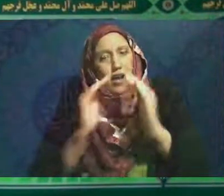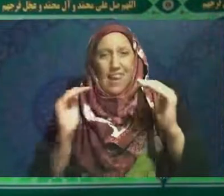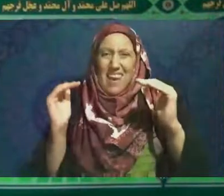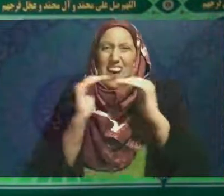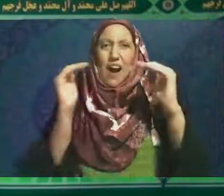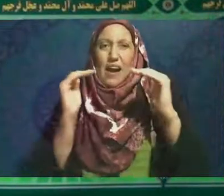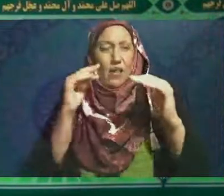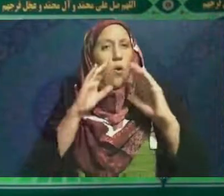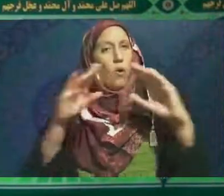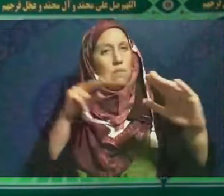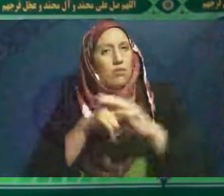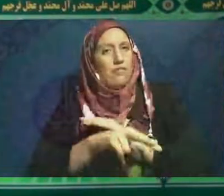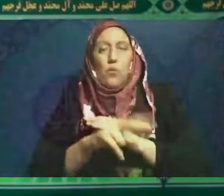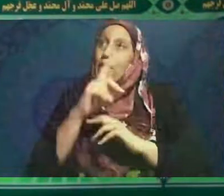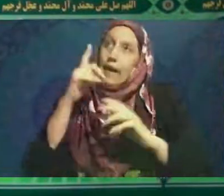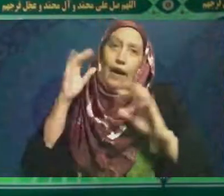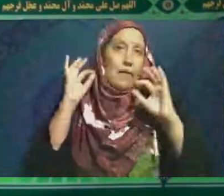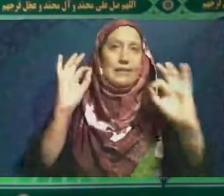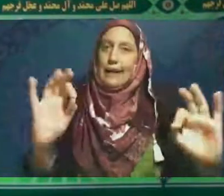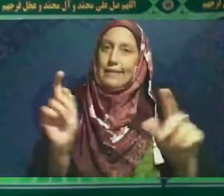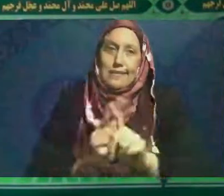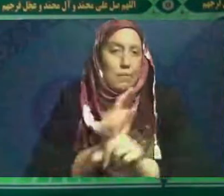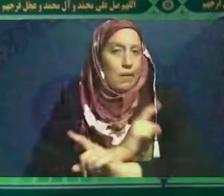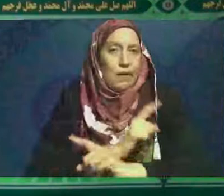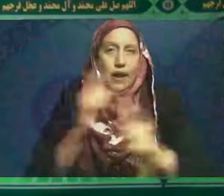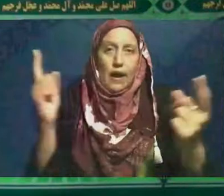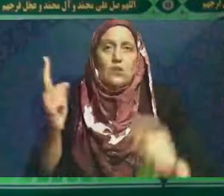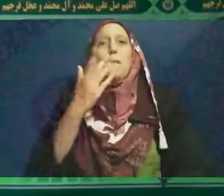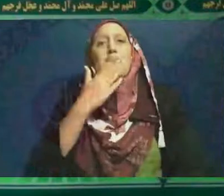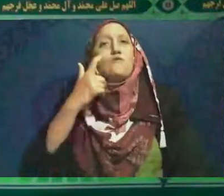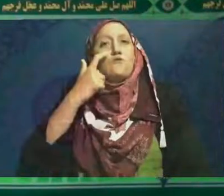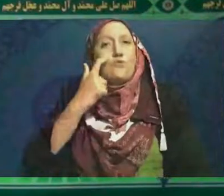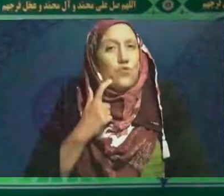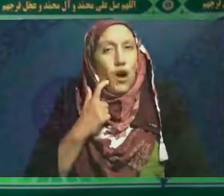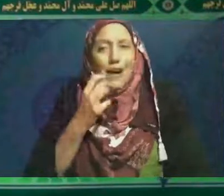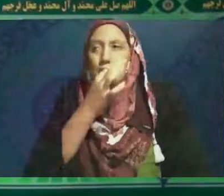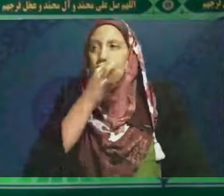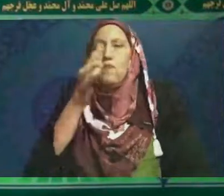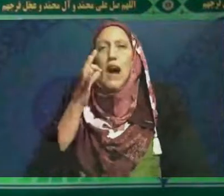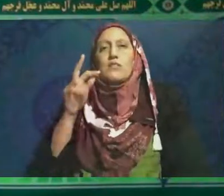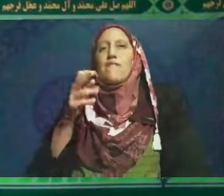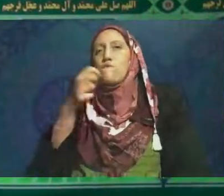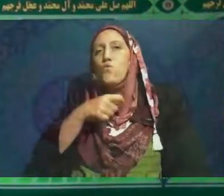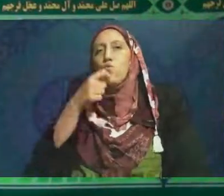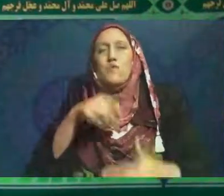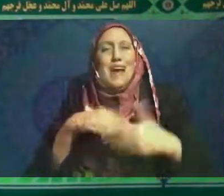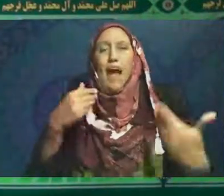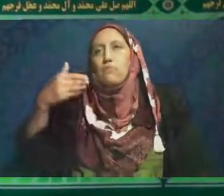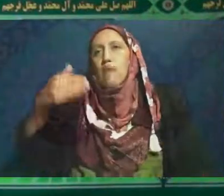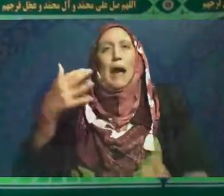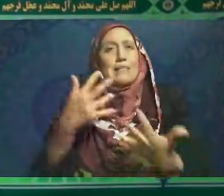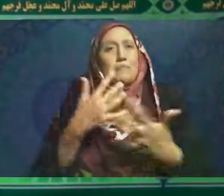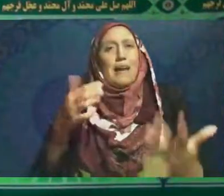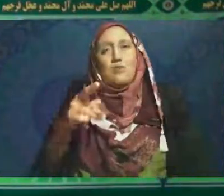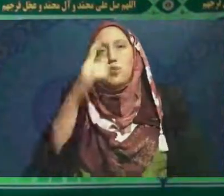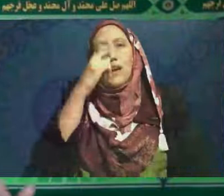to fast in the month of Sha'ban, couple of days, as many as possible. I try to stay awake in the nights of the month of Sha'ban